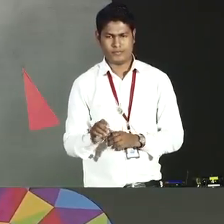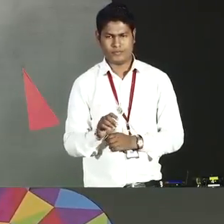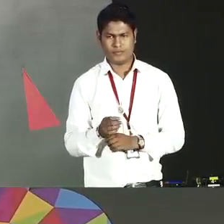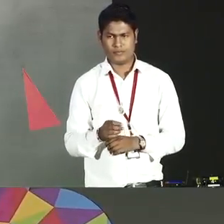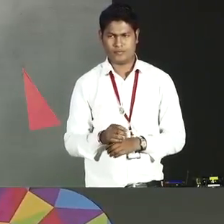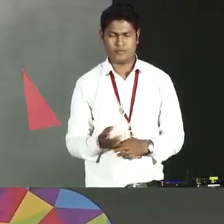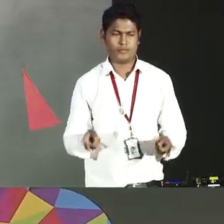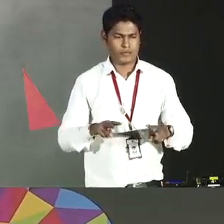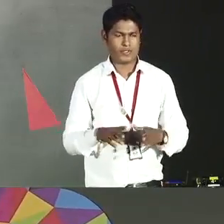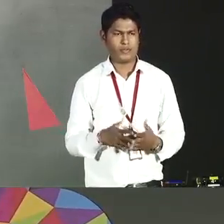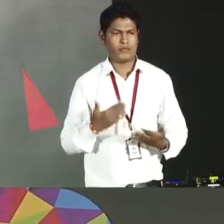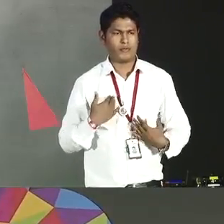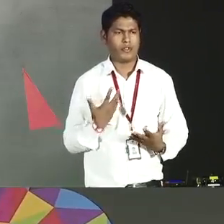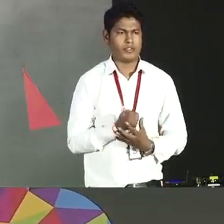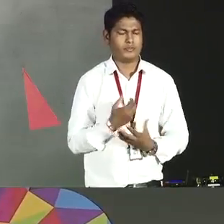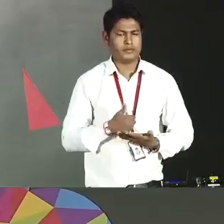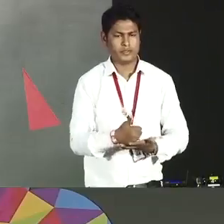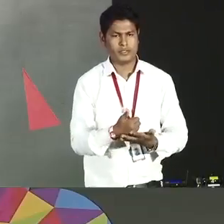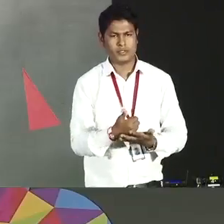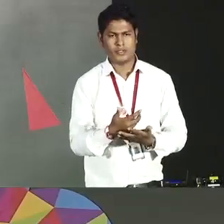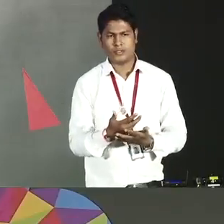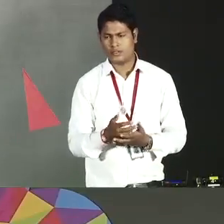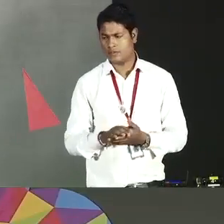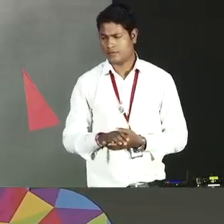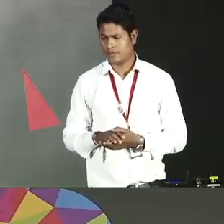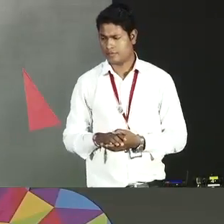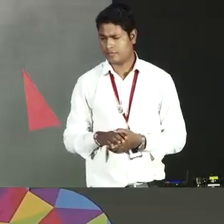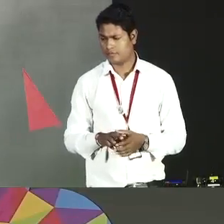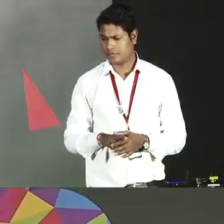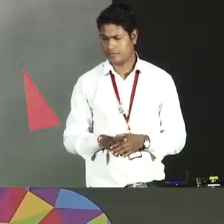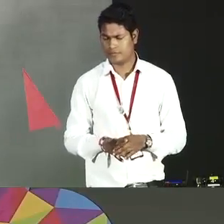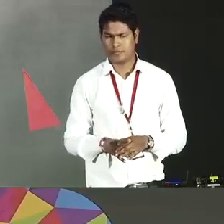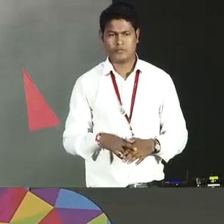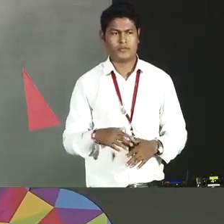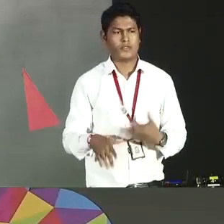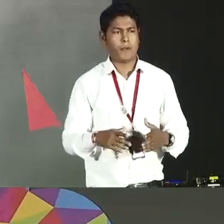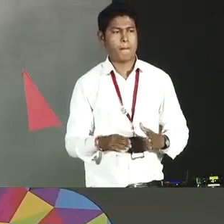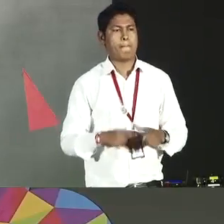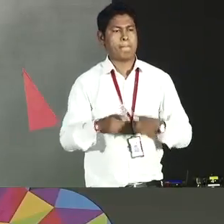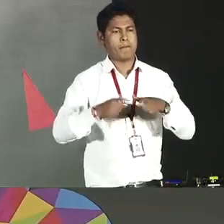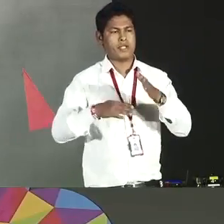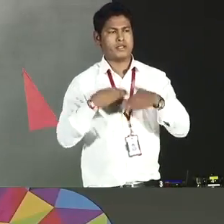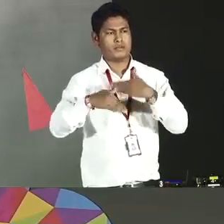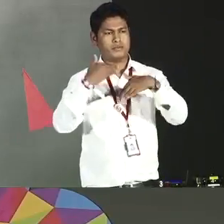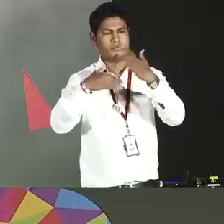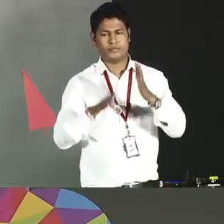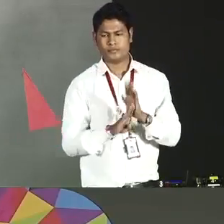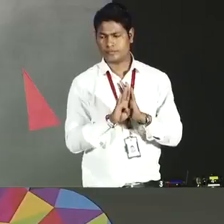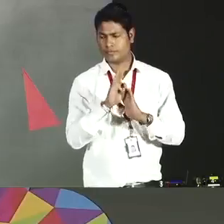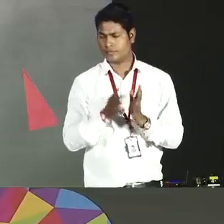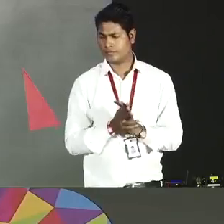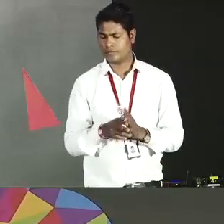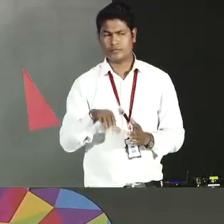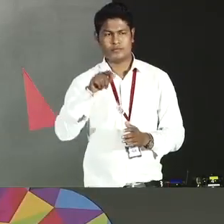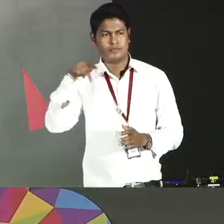so for us, it's about using machine learning and cloud computing to build an app that parents use, and parents have no idea that